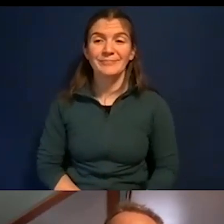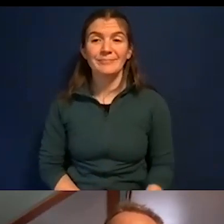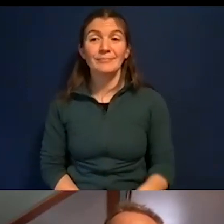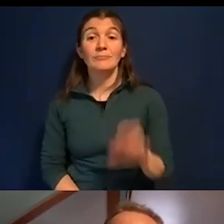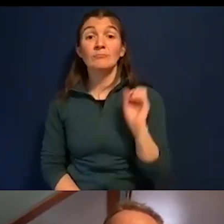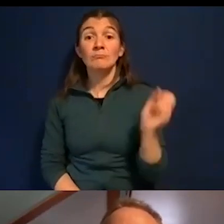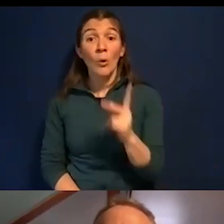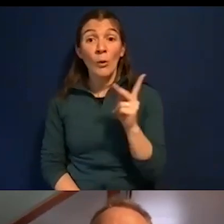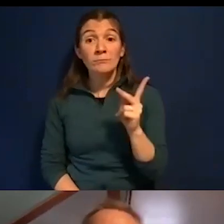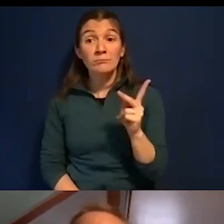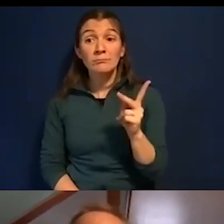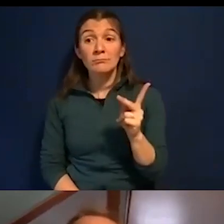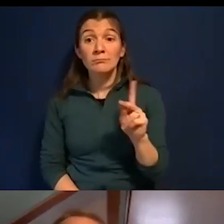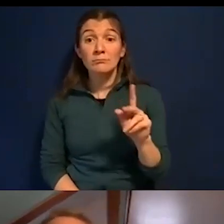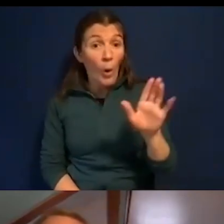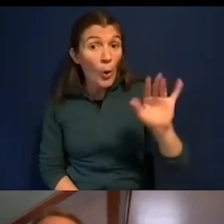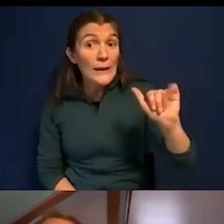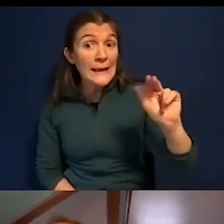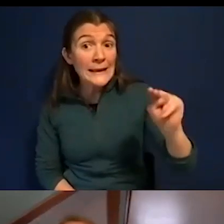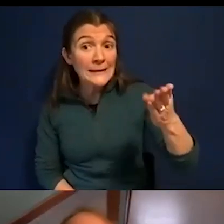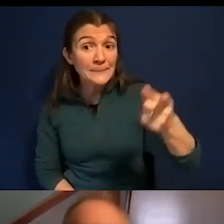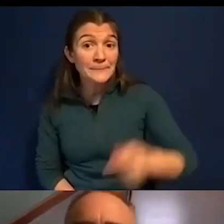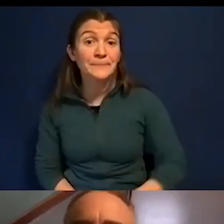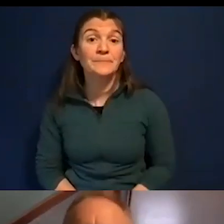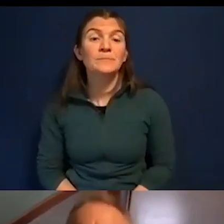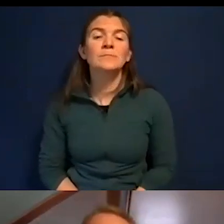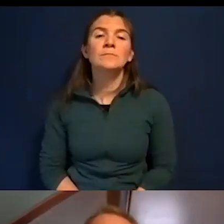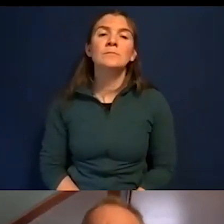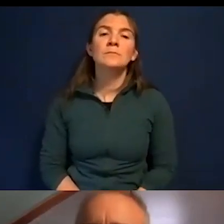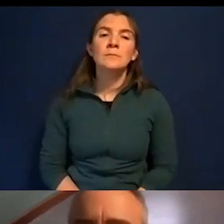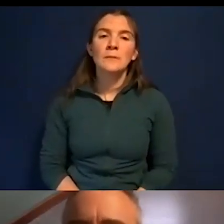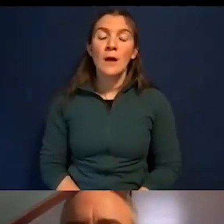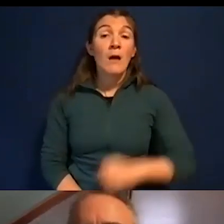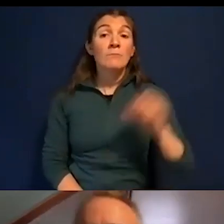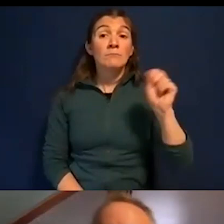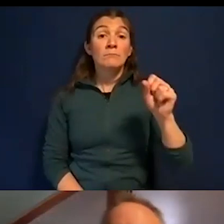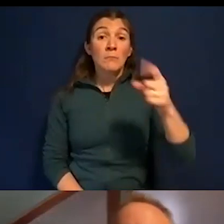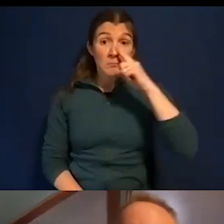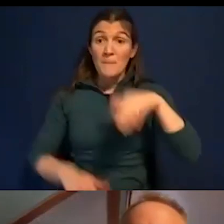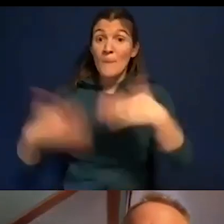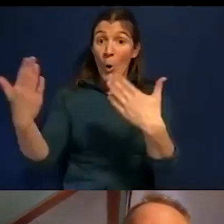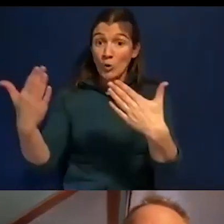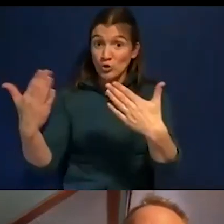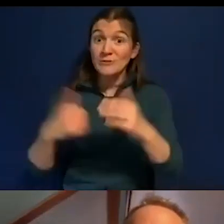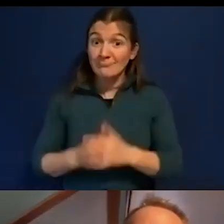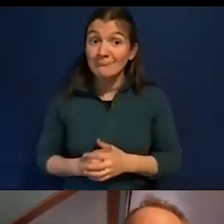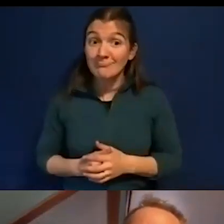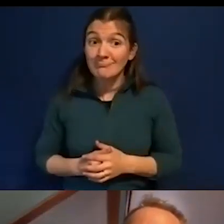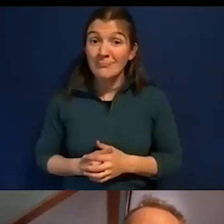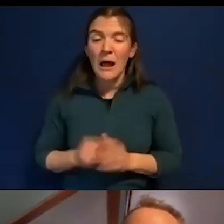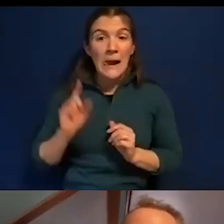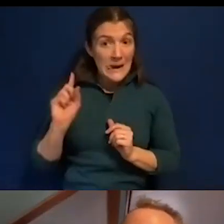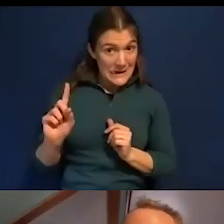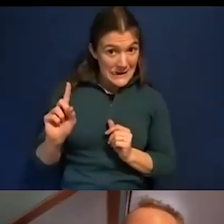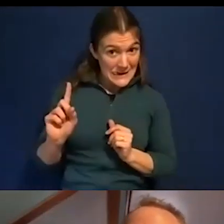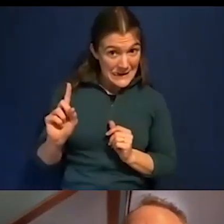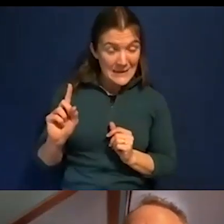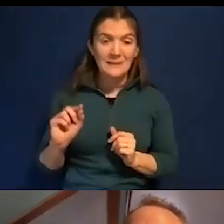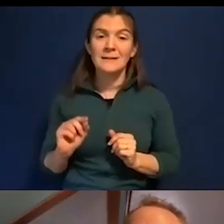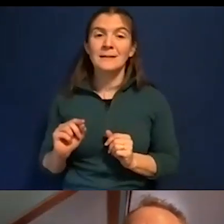Okay. Would anyone, Ian, yes? Yeah, I'd like to make a motion. And before I make the motion, I just want to